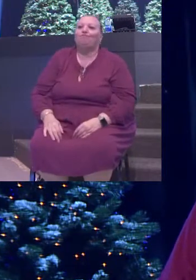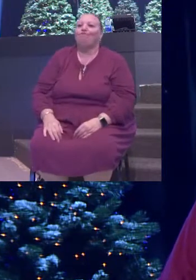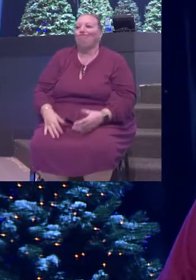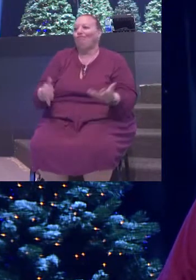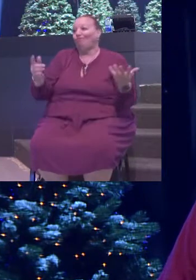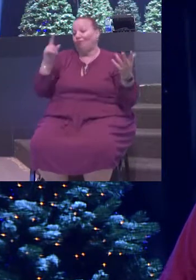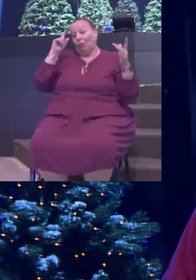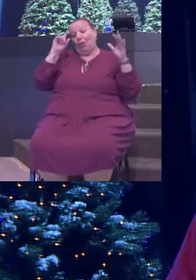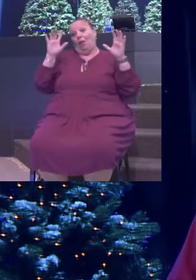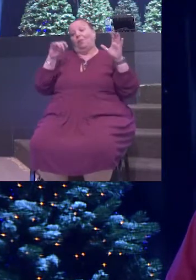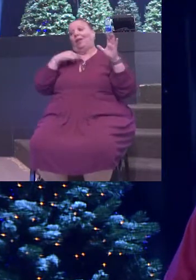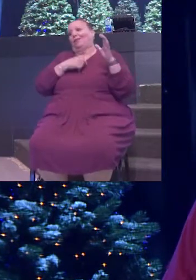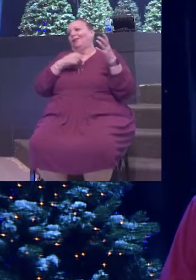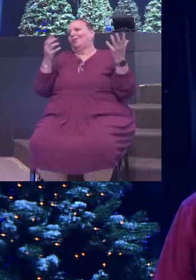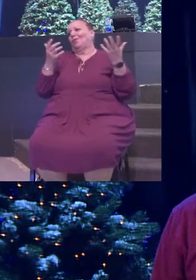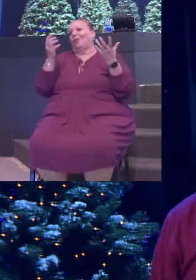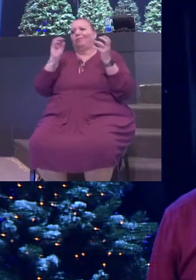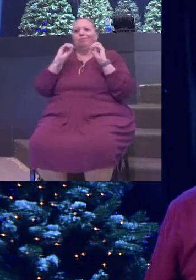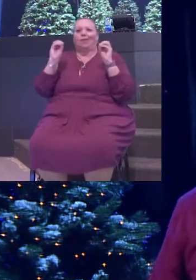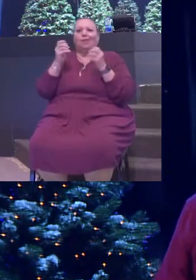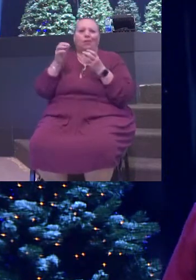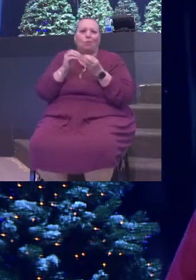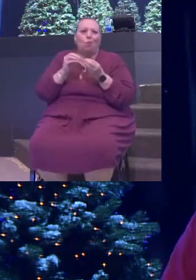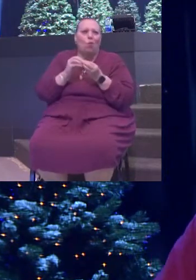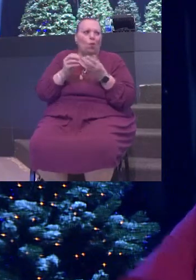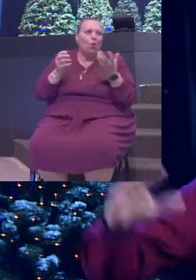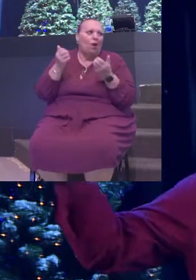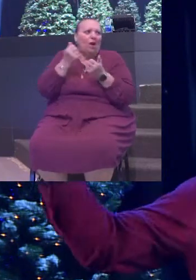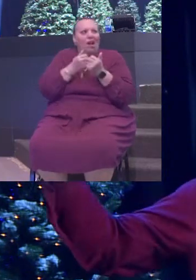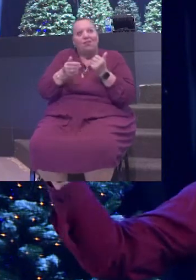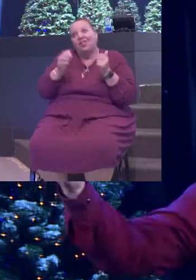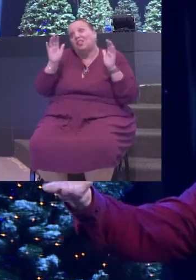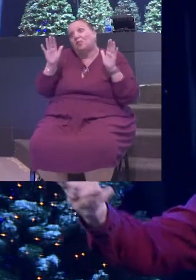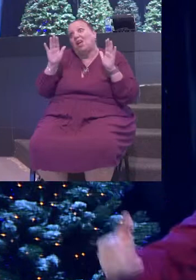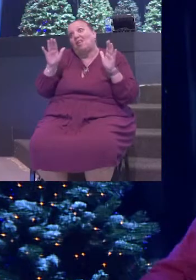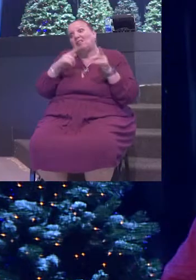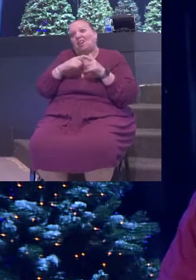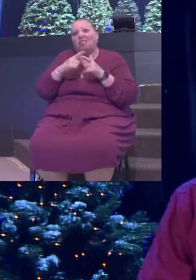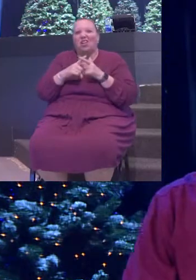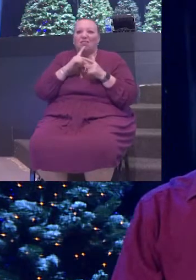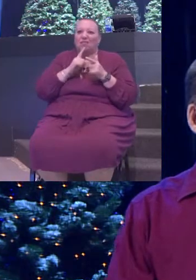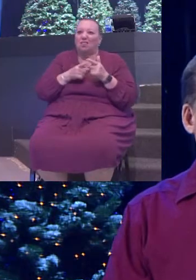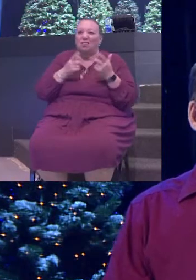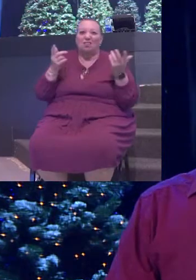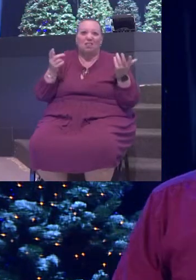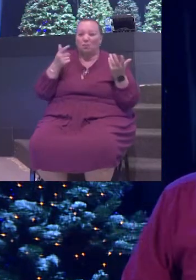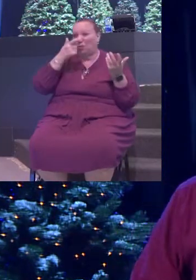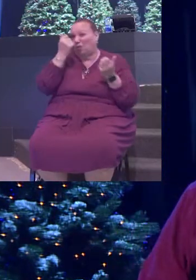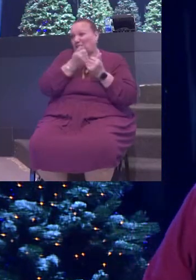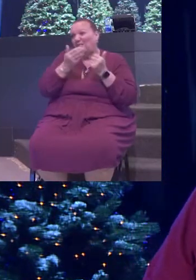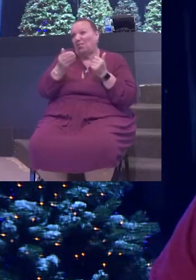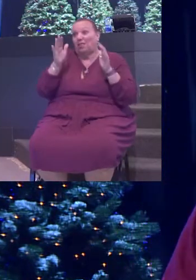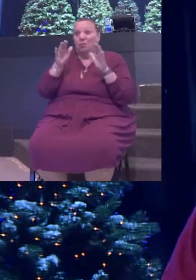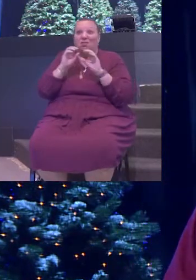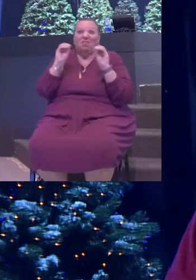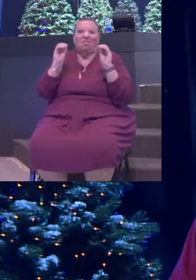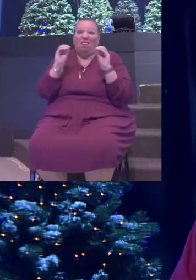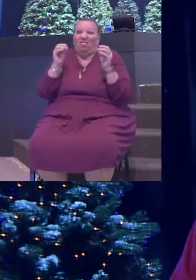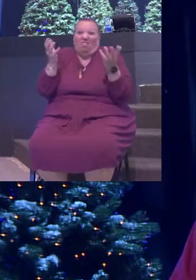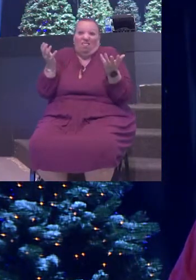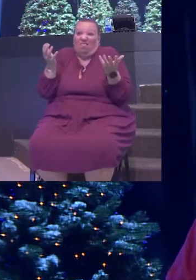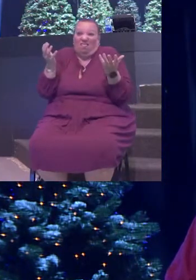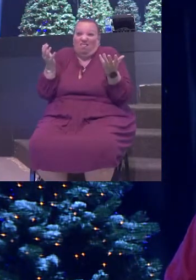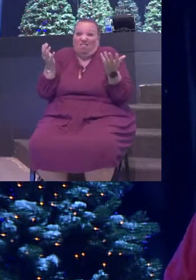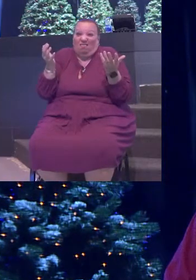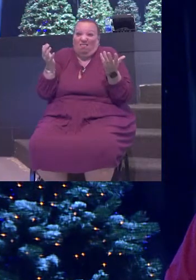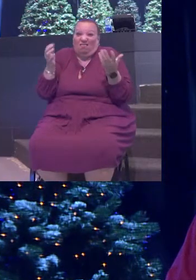really amazes us anymore. I mean, we say, you know, everything's amazing. And then really, because everything's amazing, nothing